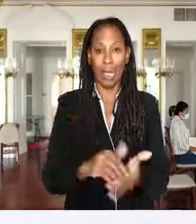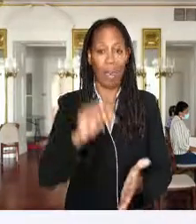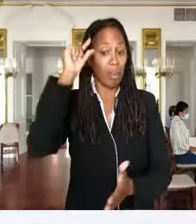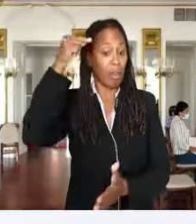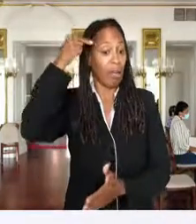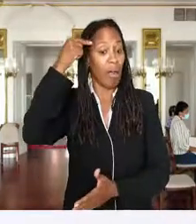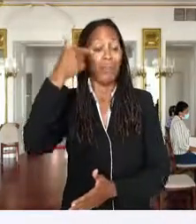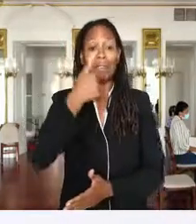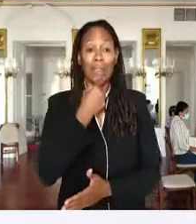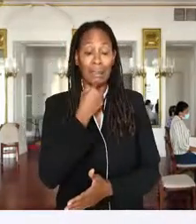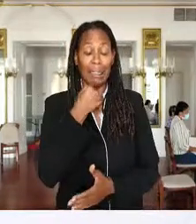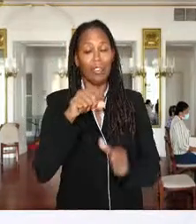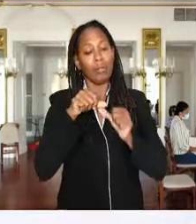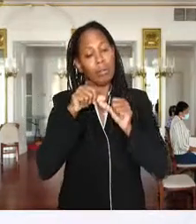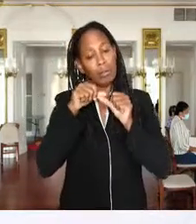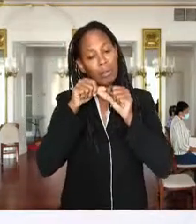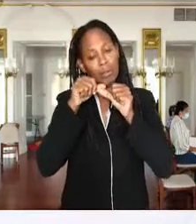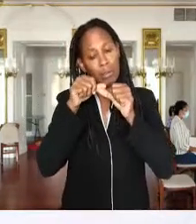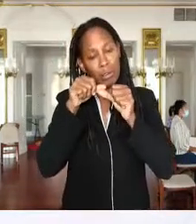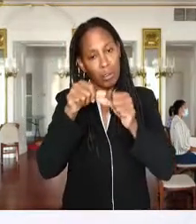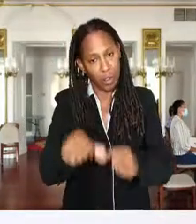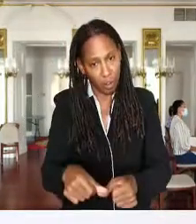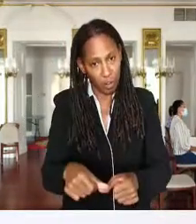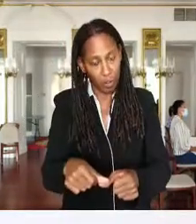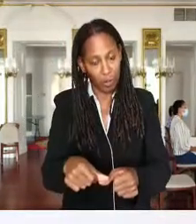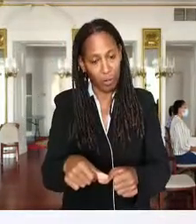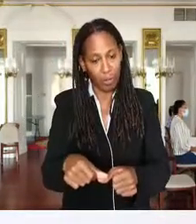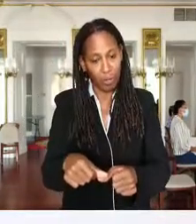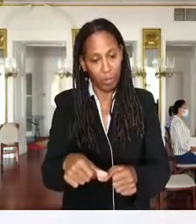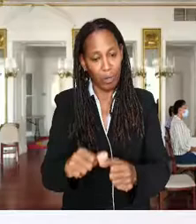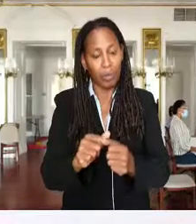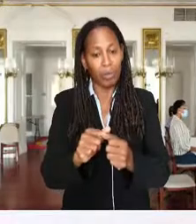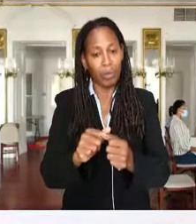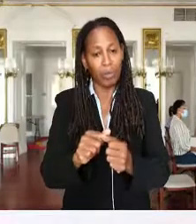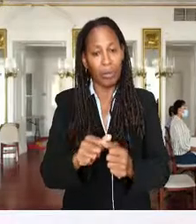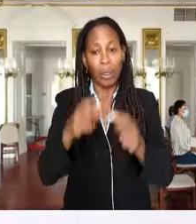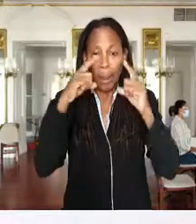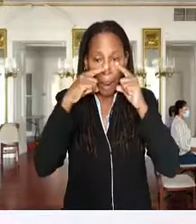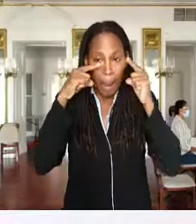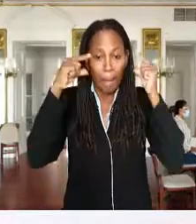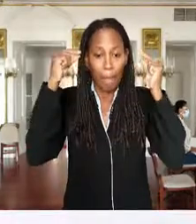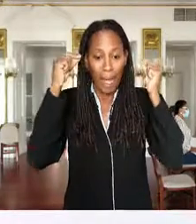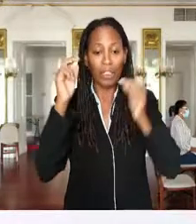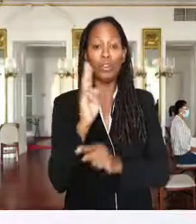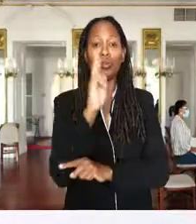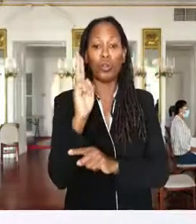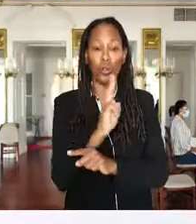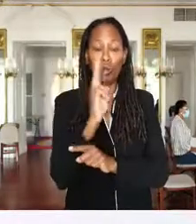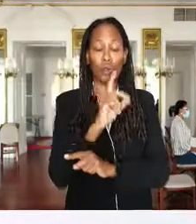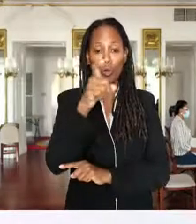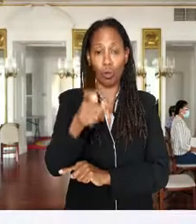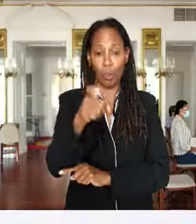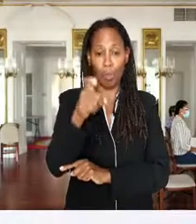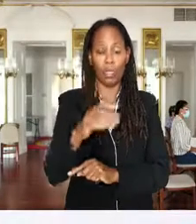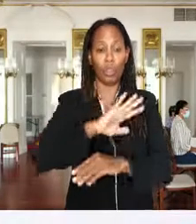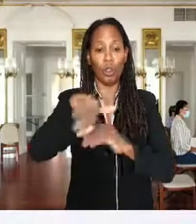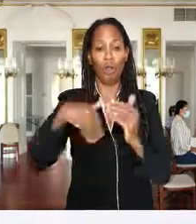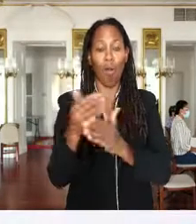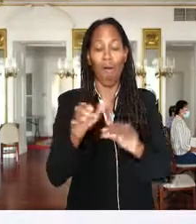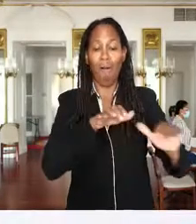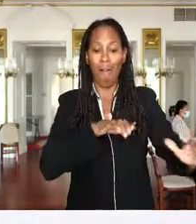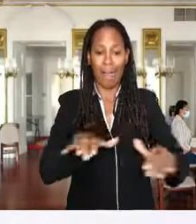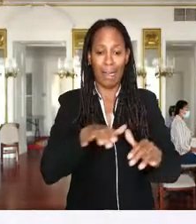said, to continue to follow our recommendations. Wear your mask and participate in all activities